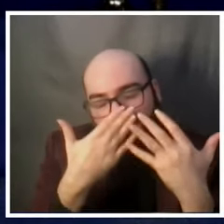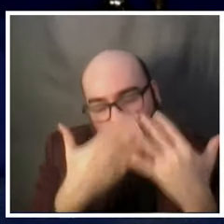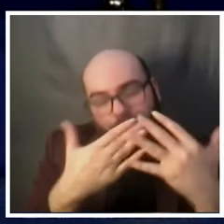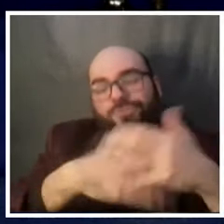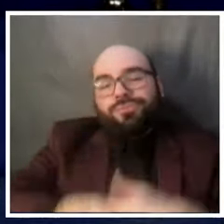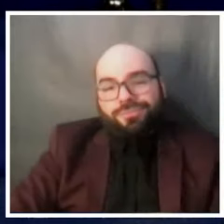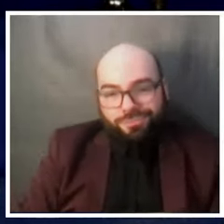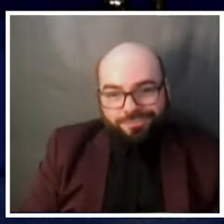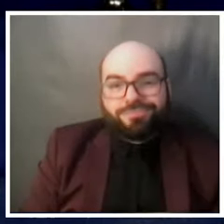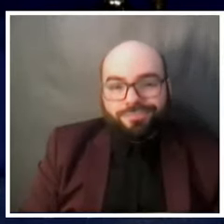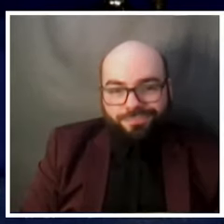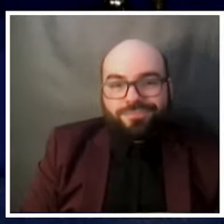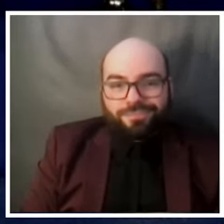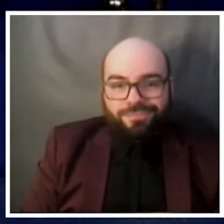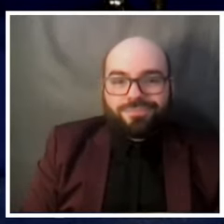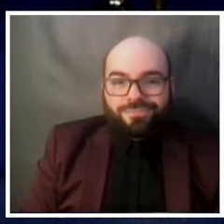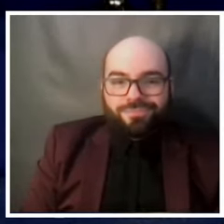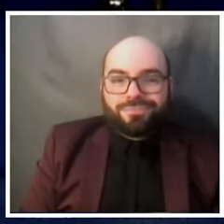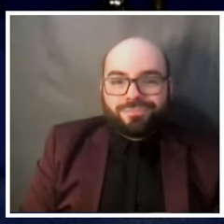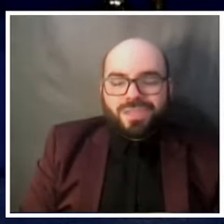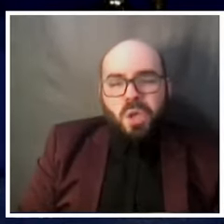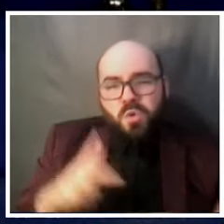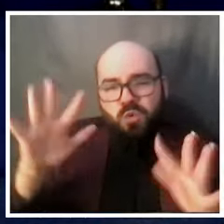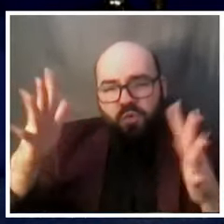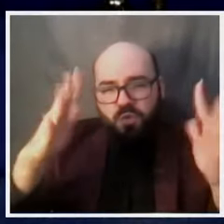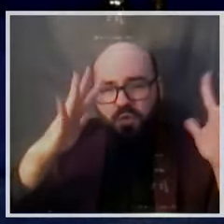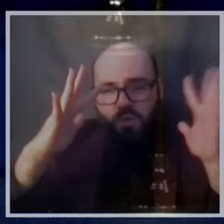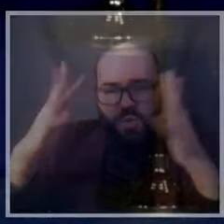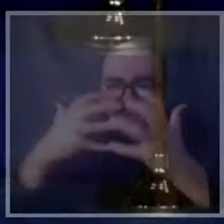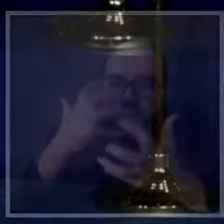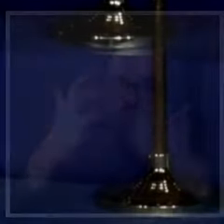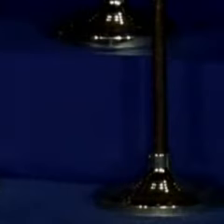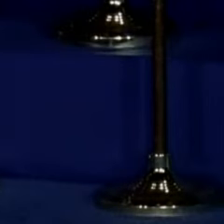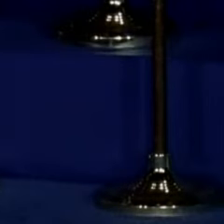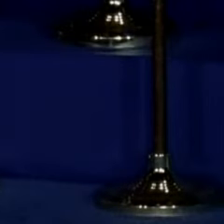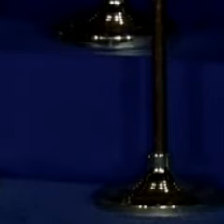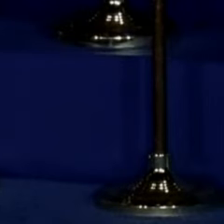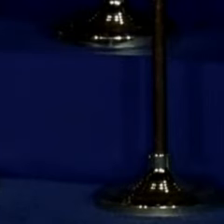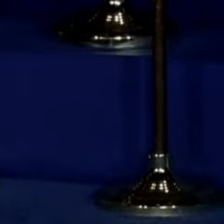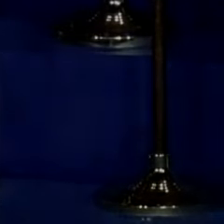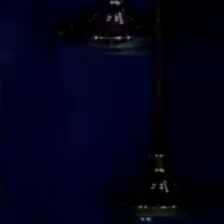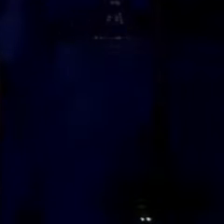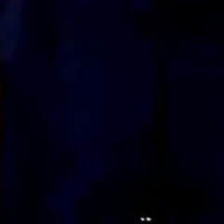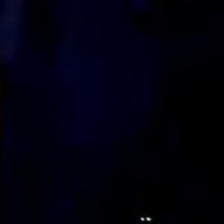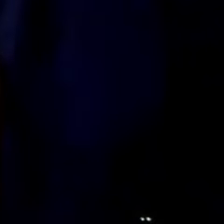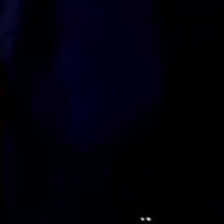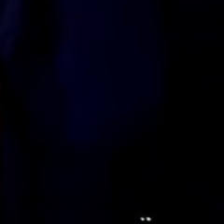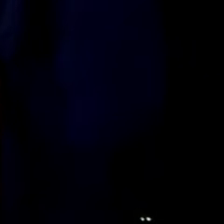Thank you.